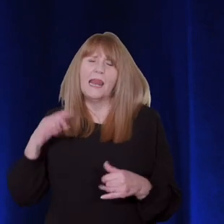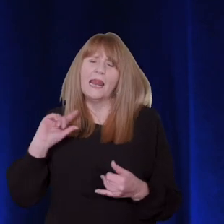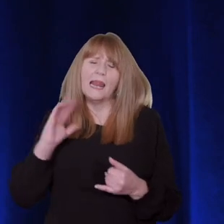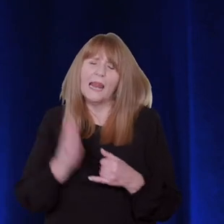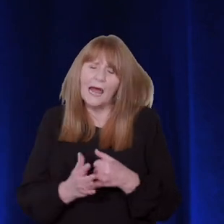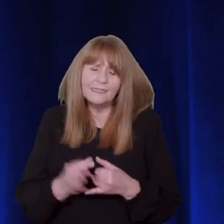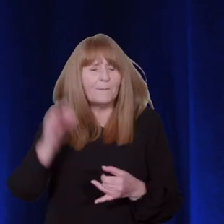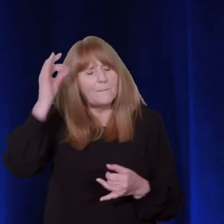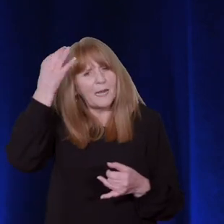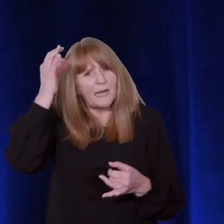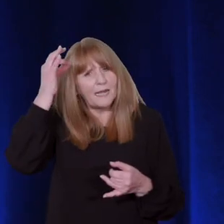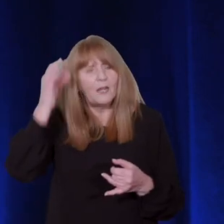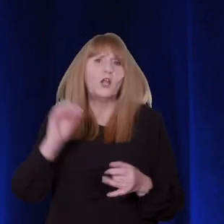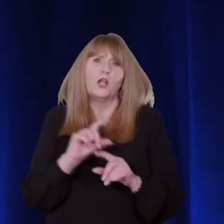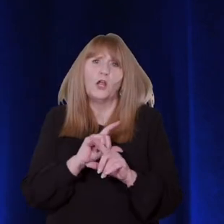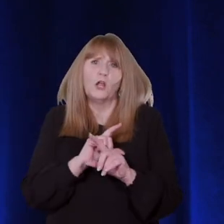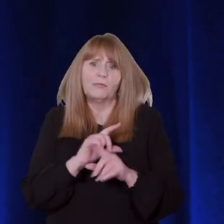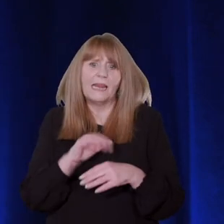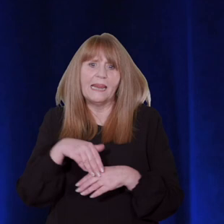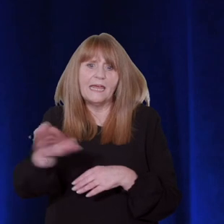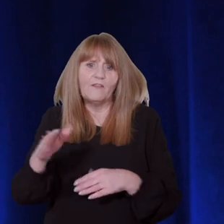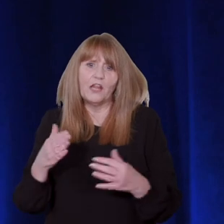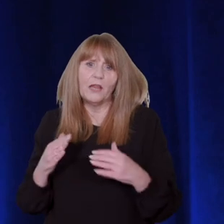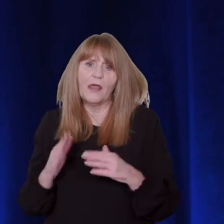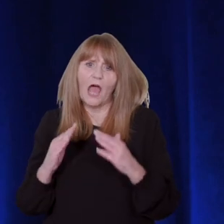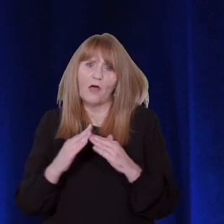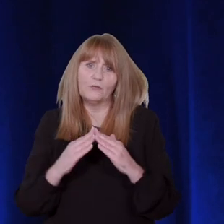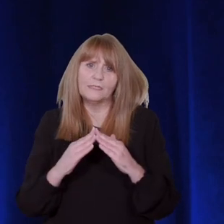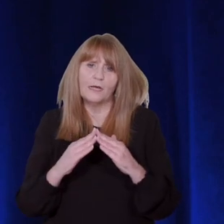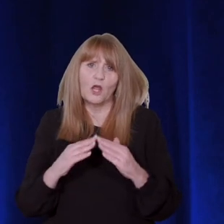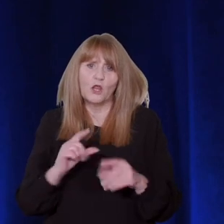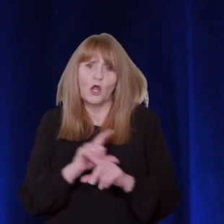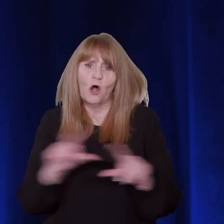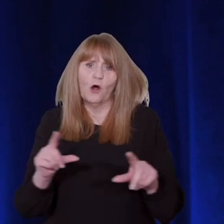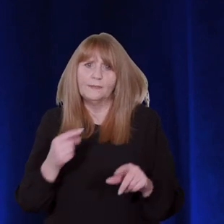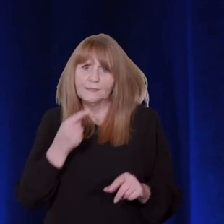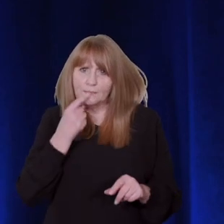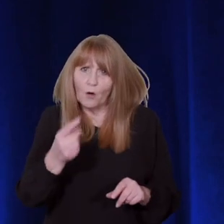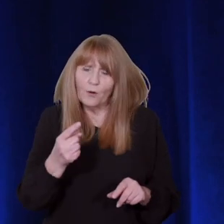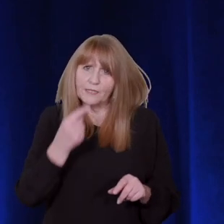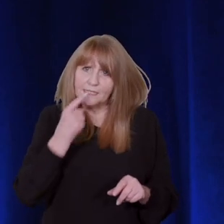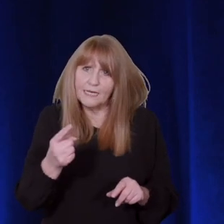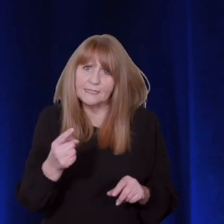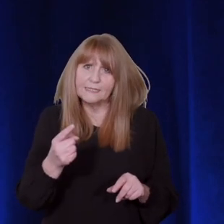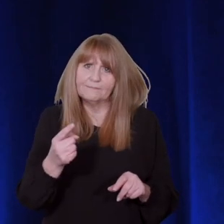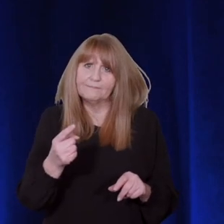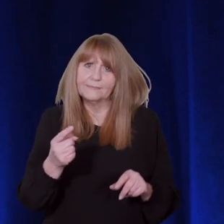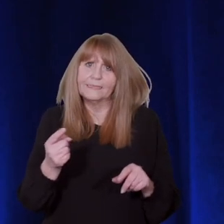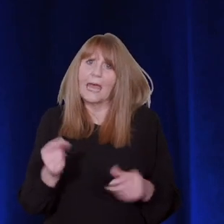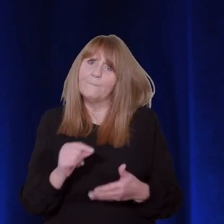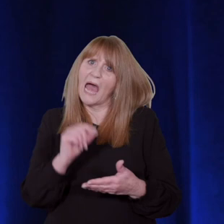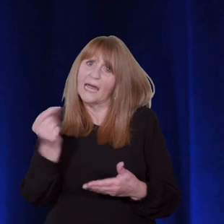your pen, and write these numbers down. And I had faith to live by in my hand, and he gave me a random bunch of numbers. And sure